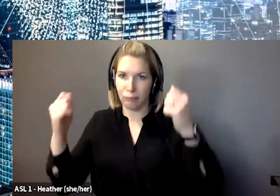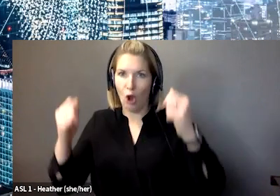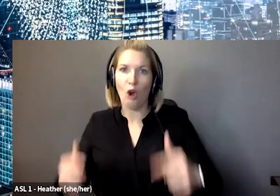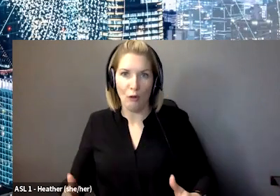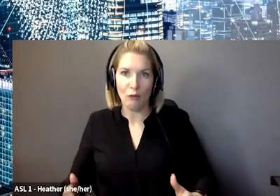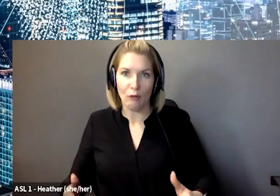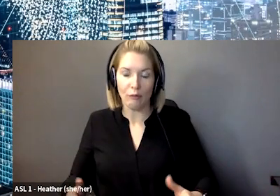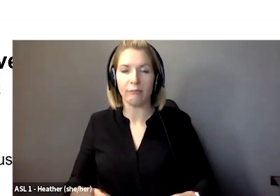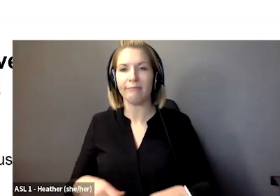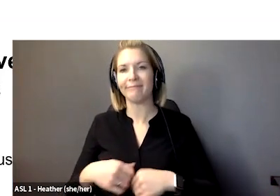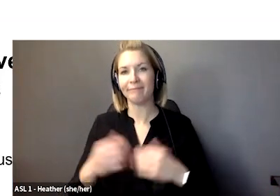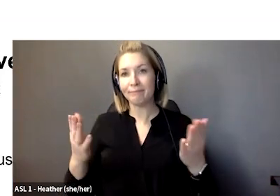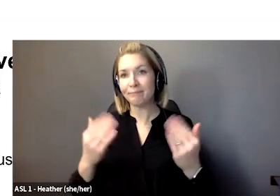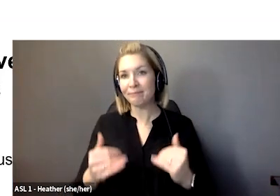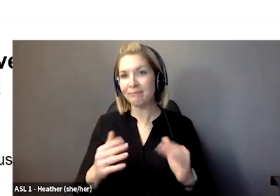Next slide, please.